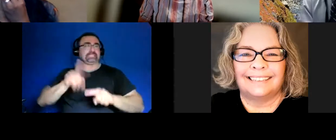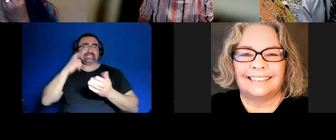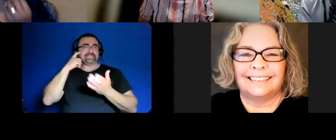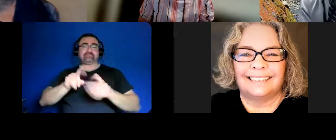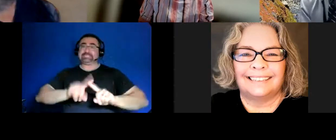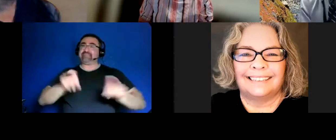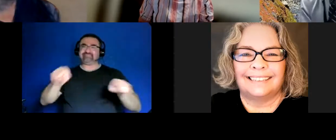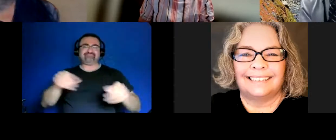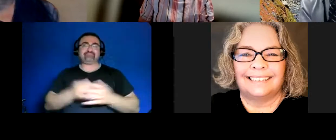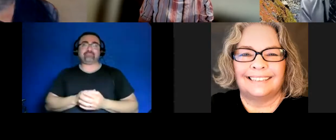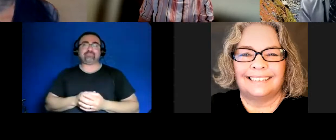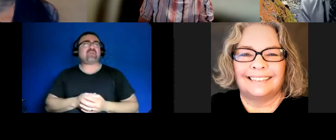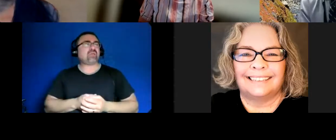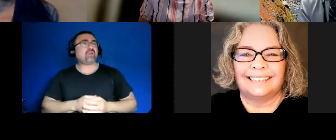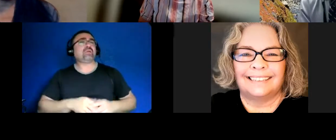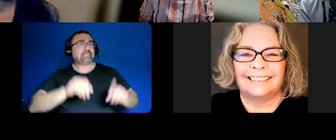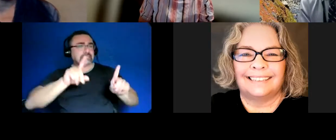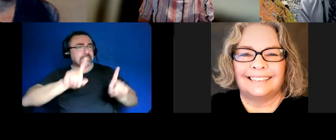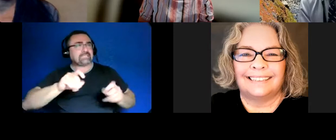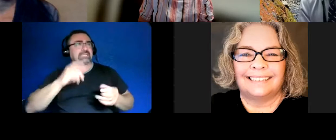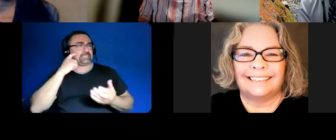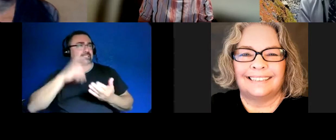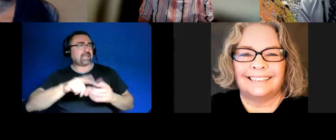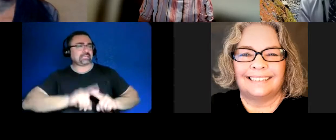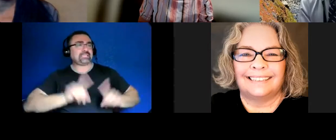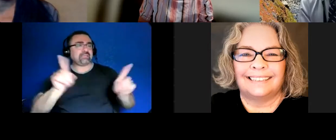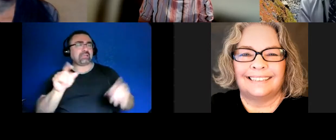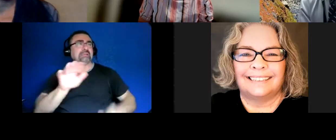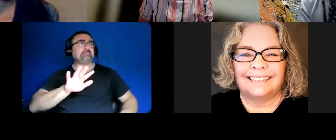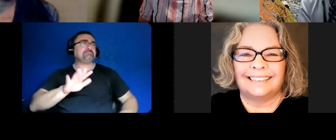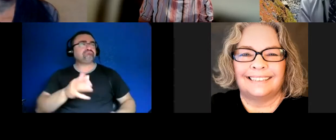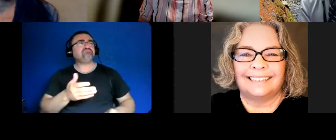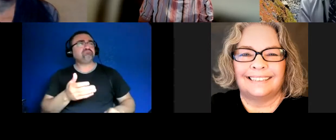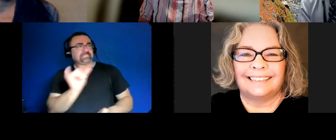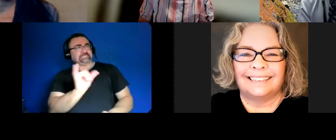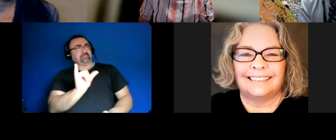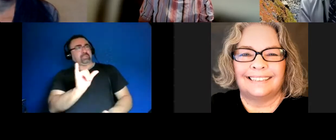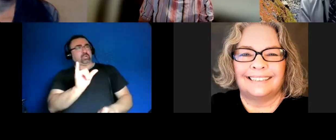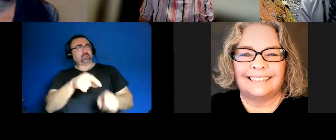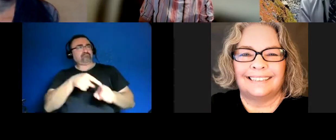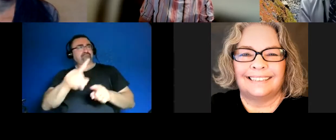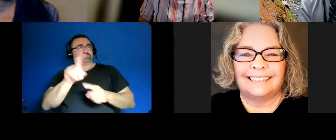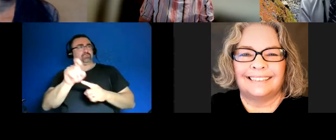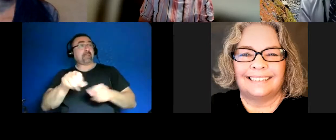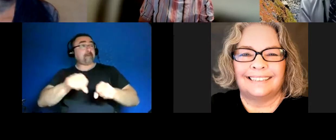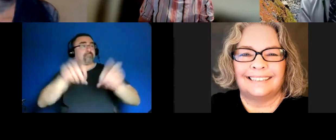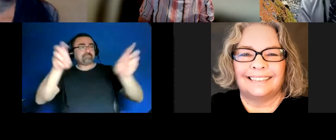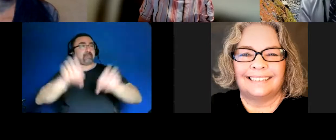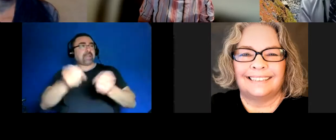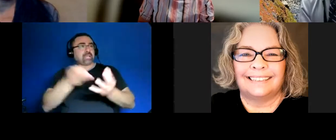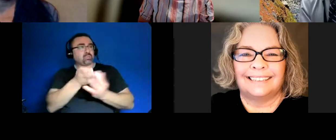So, we're talking about testing and being able to tell the difference. There's a kind of on a similar vein, a question about the breakthrough